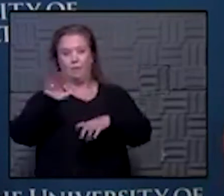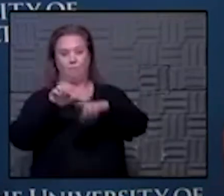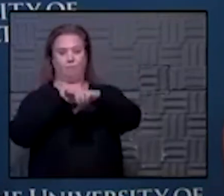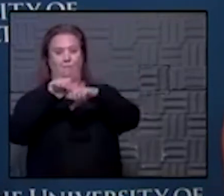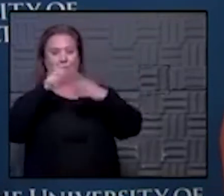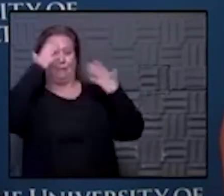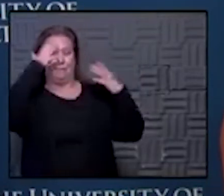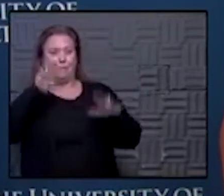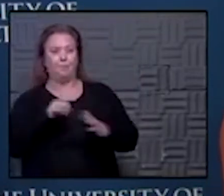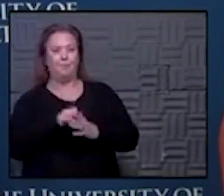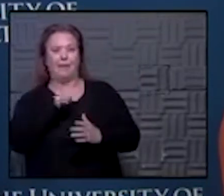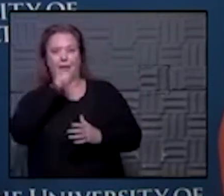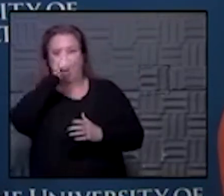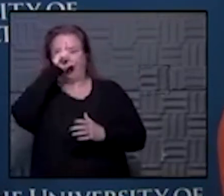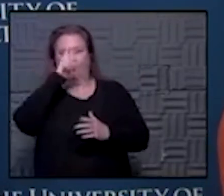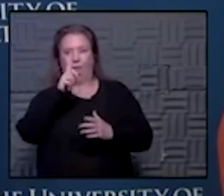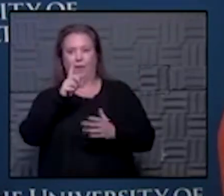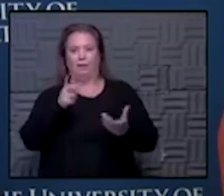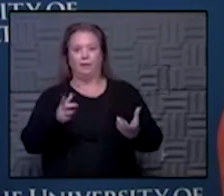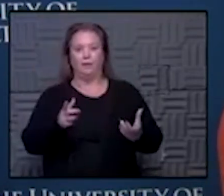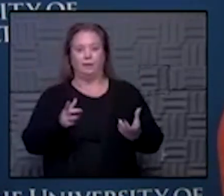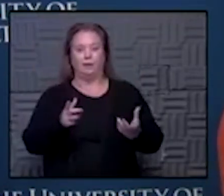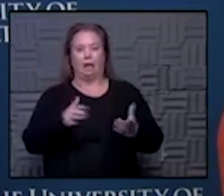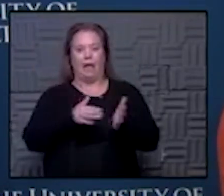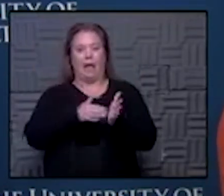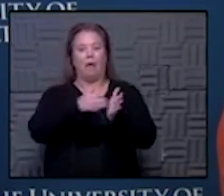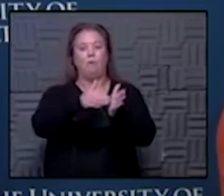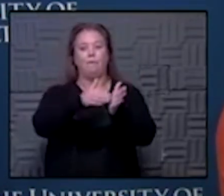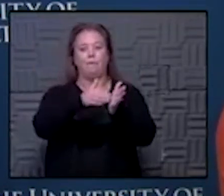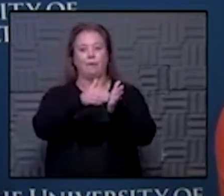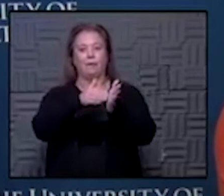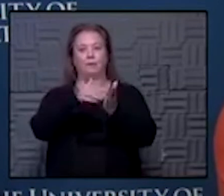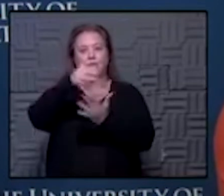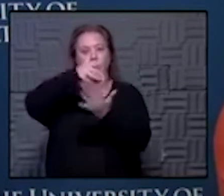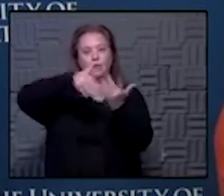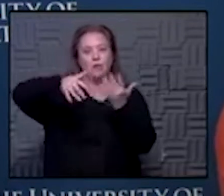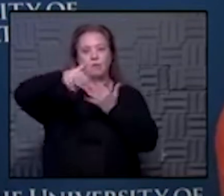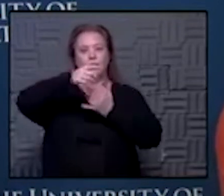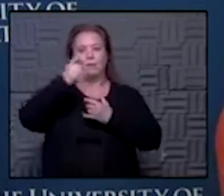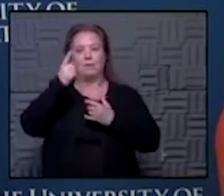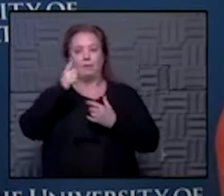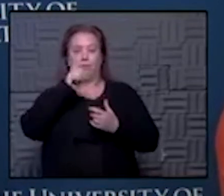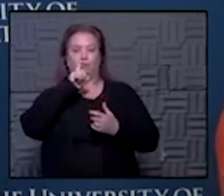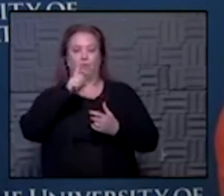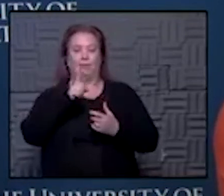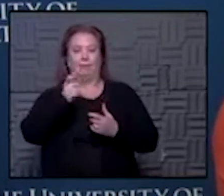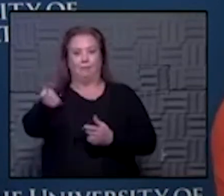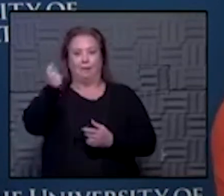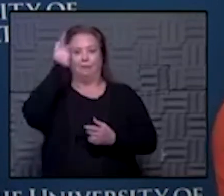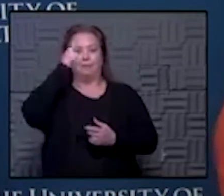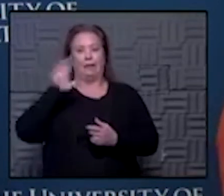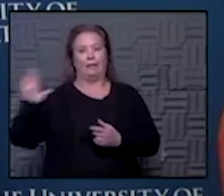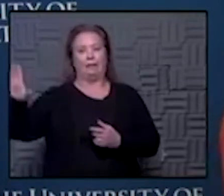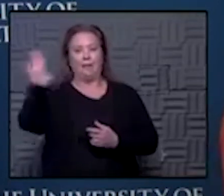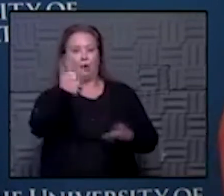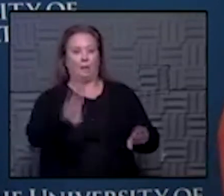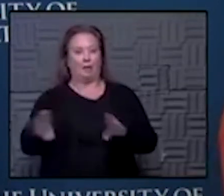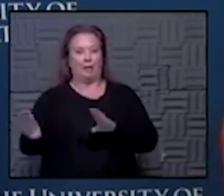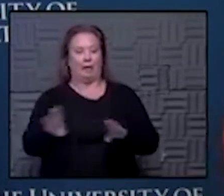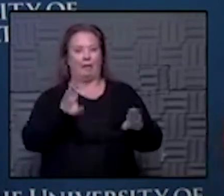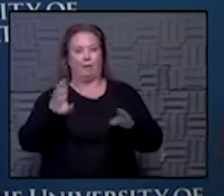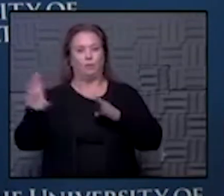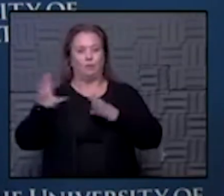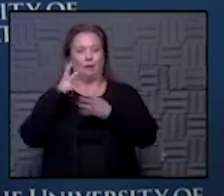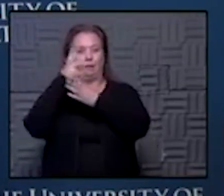are. So I don't think it's really a matter of how often you interact with somebody. It's really understanding what are their behaviors outside